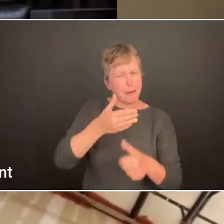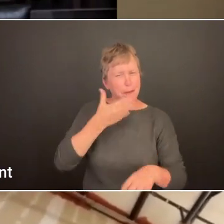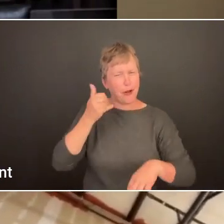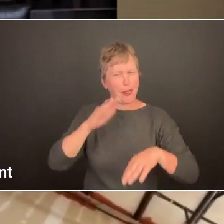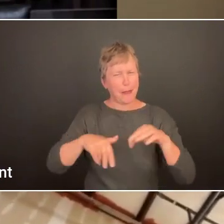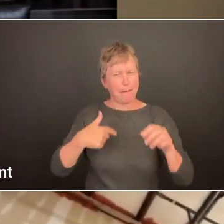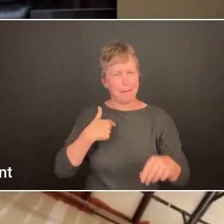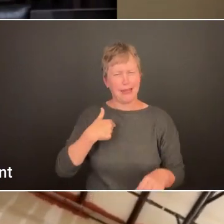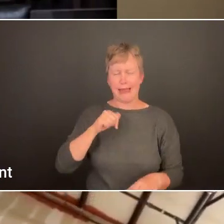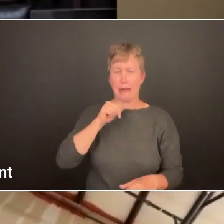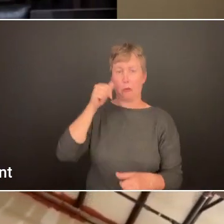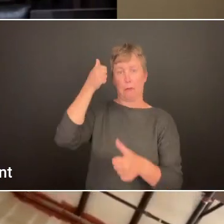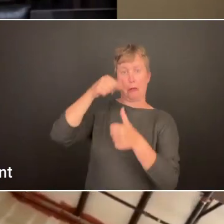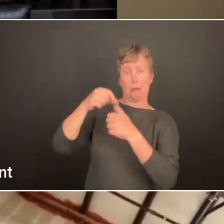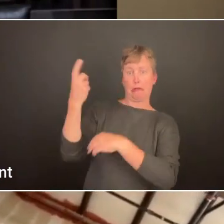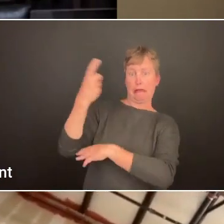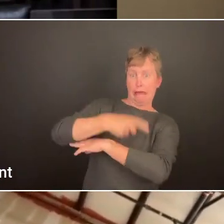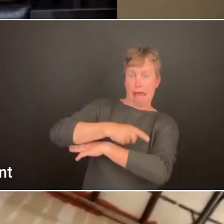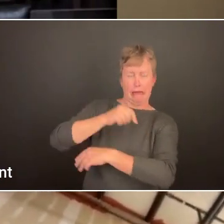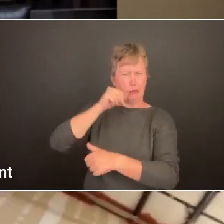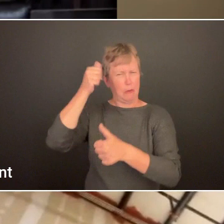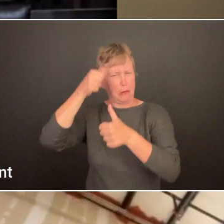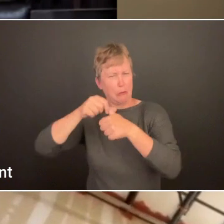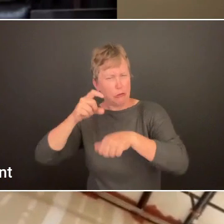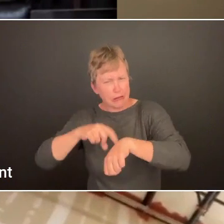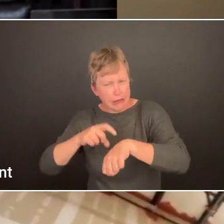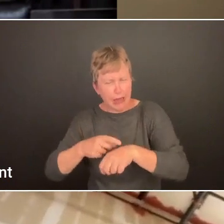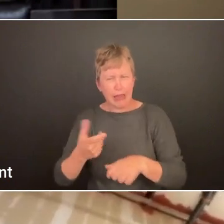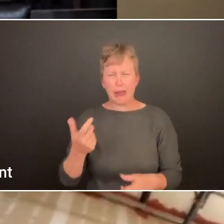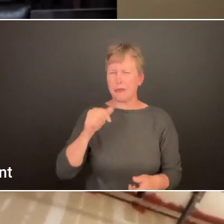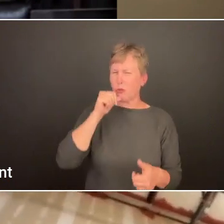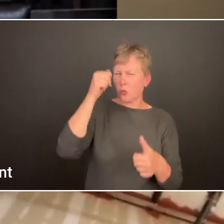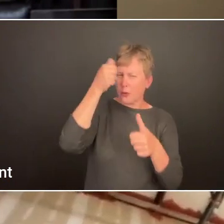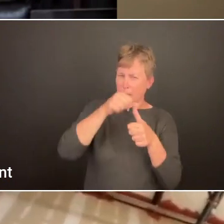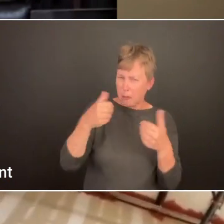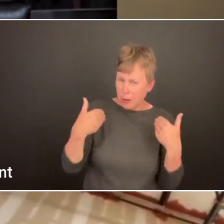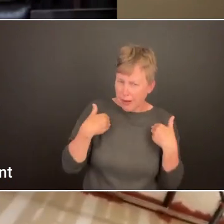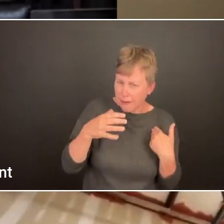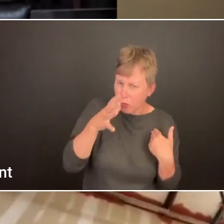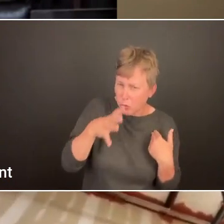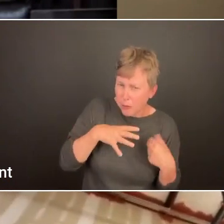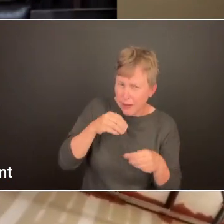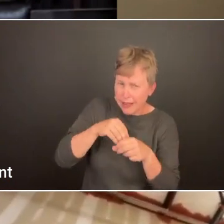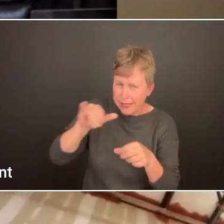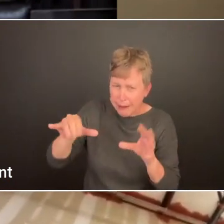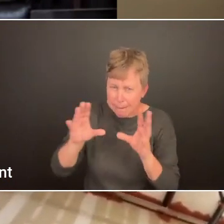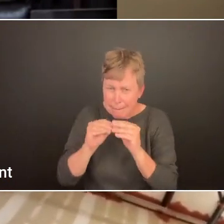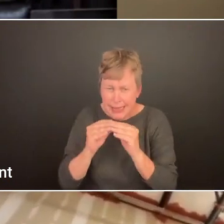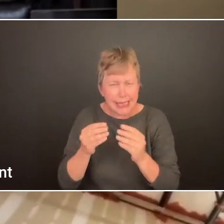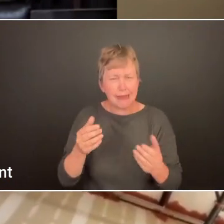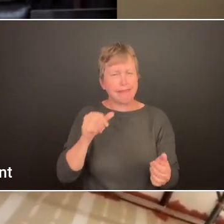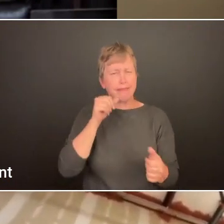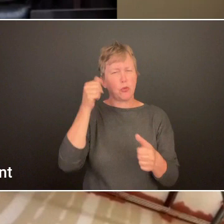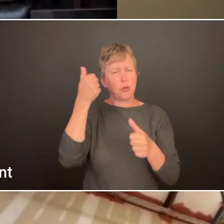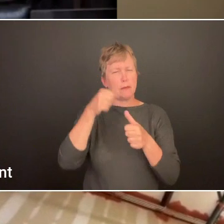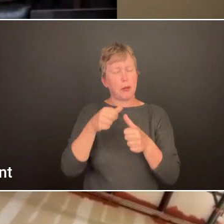than mine, but I do remember, or I can't remember, that there were any females in that meeting. I know the doctor was